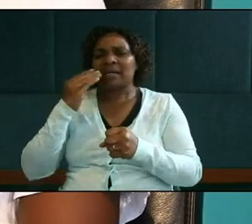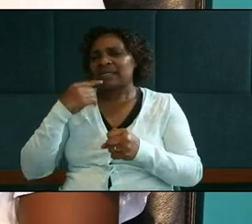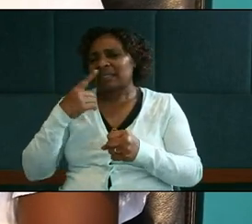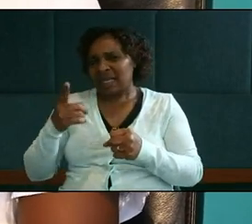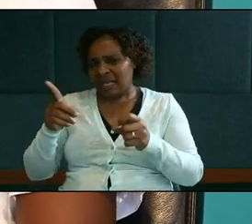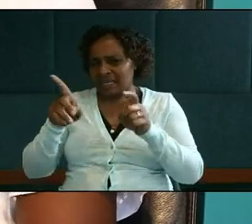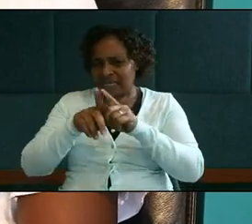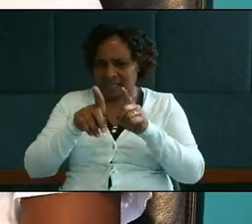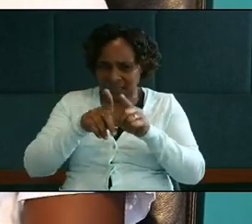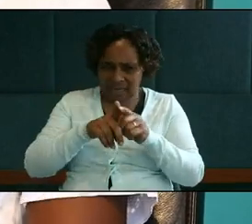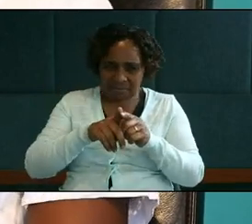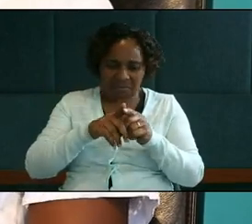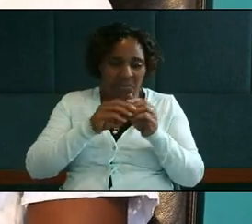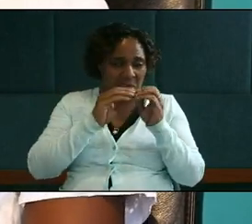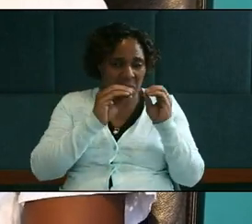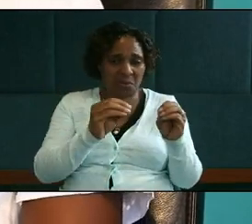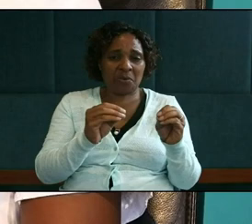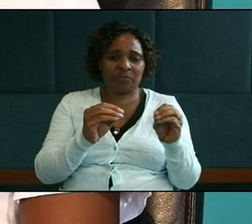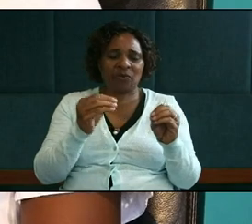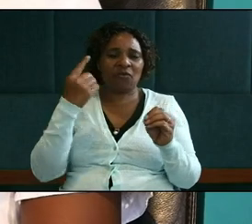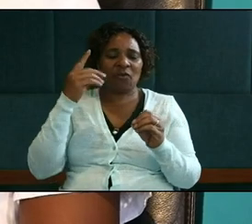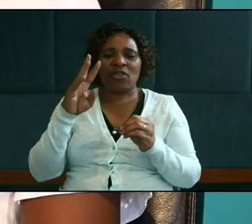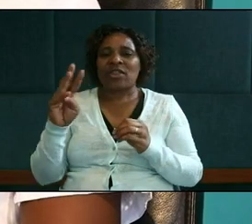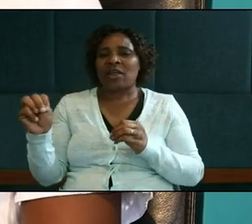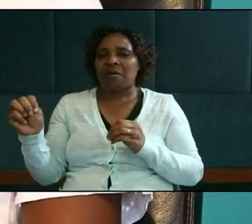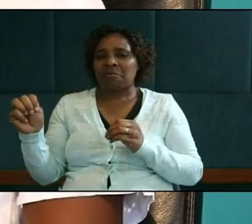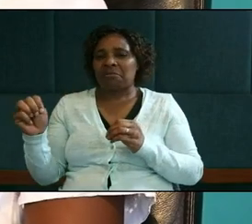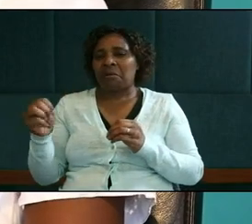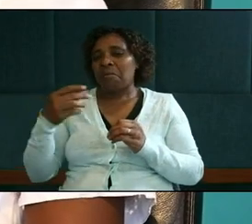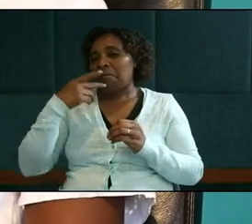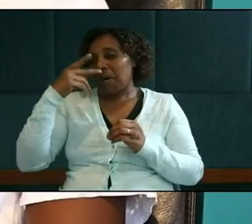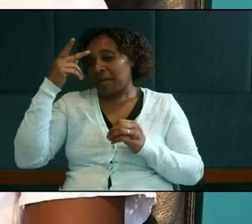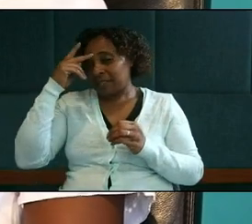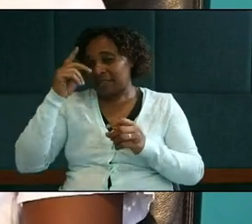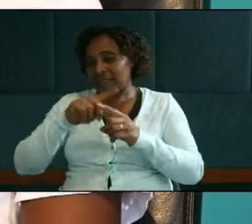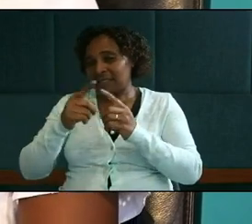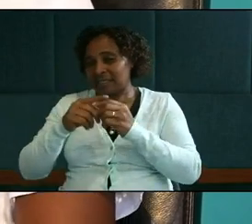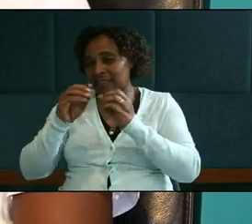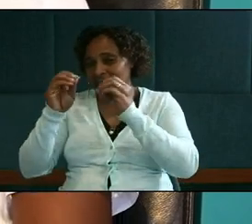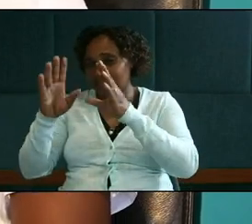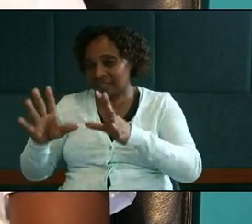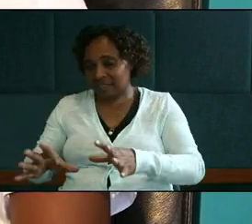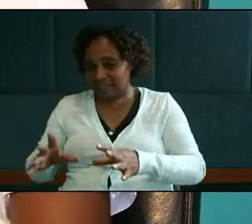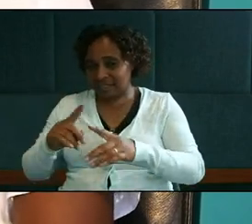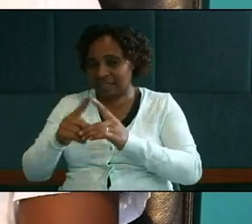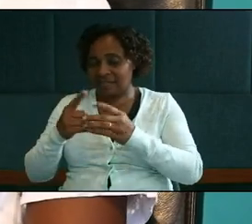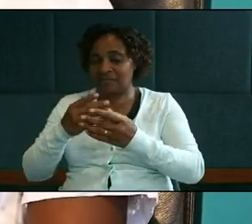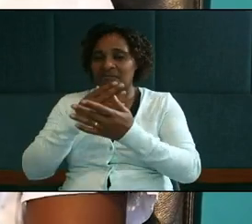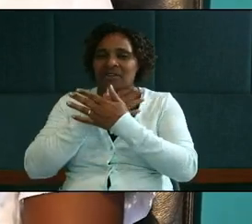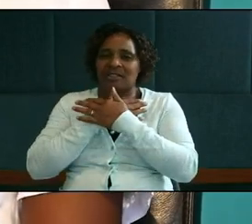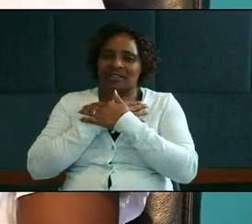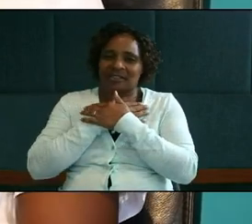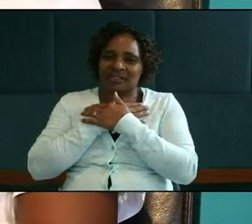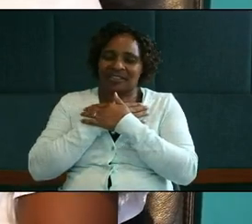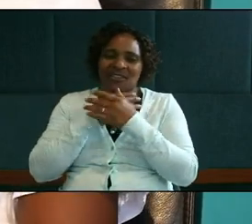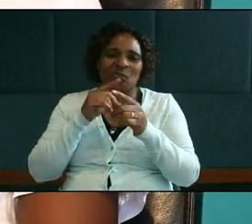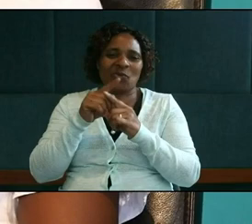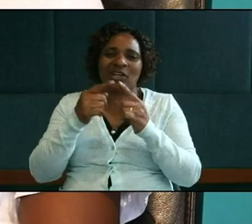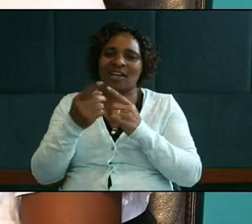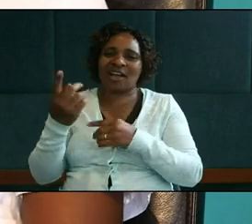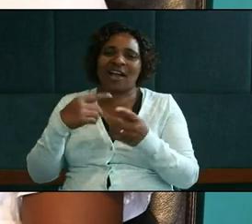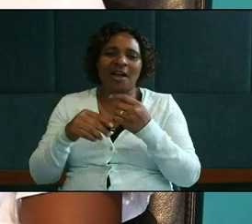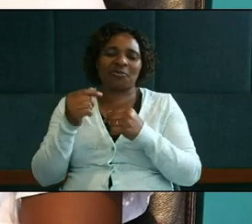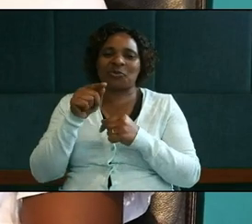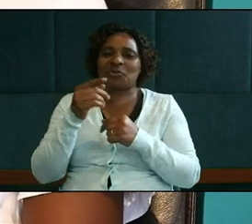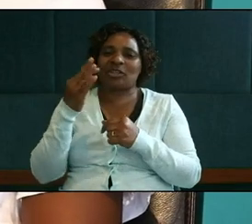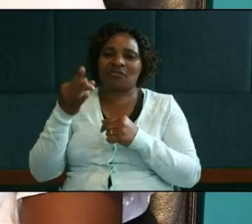say like that, you know. Yeah. So for them, it's just parents, then teachers, then their friends. And when it comes to their friends, they'll be